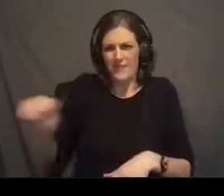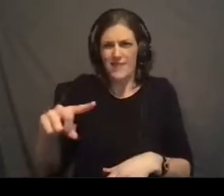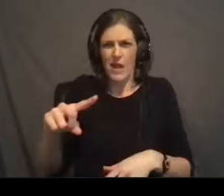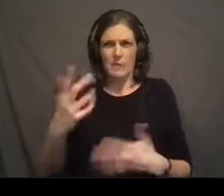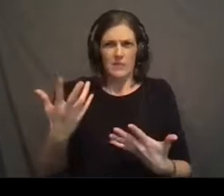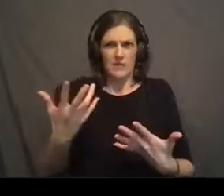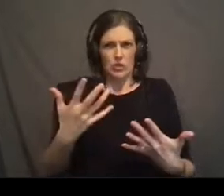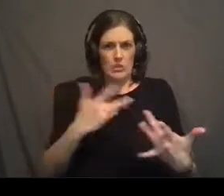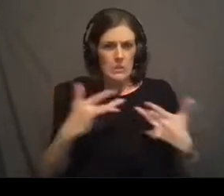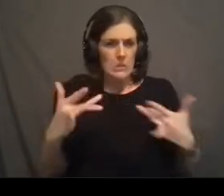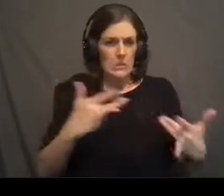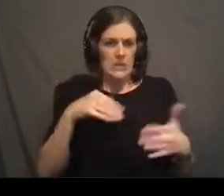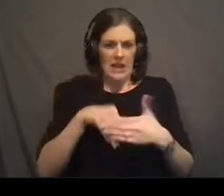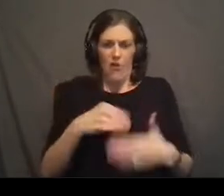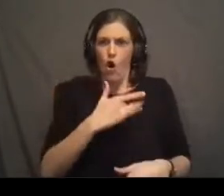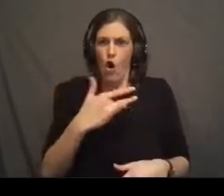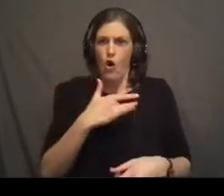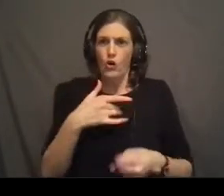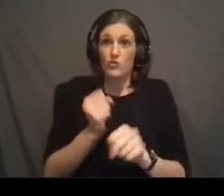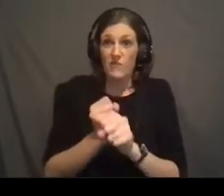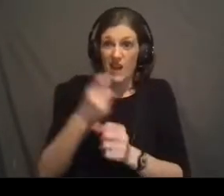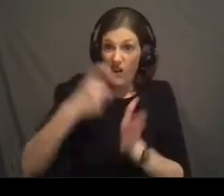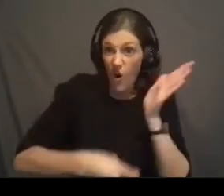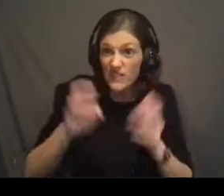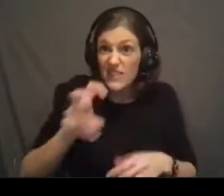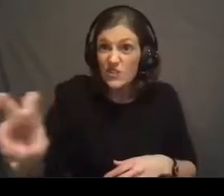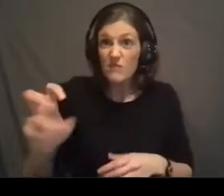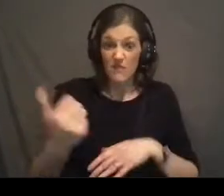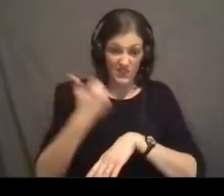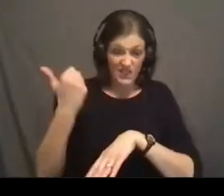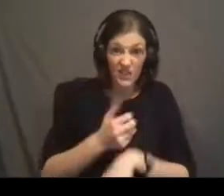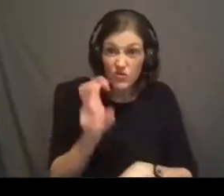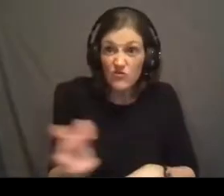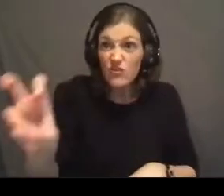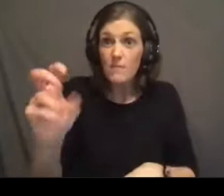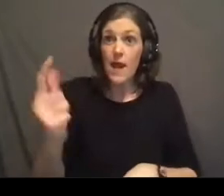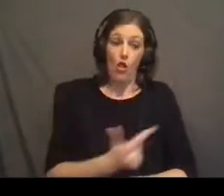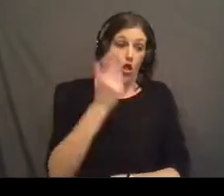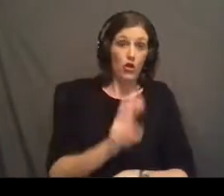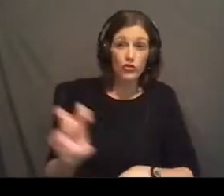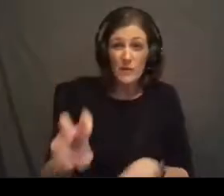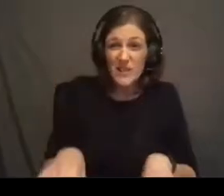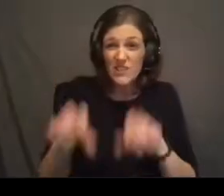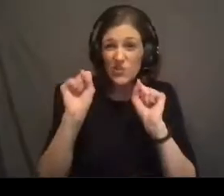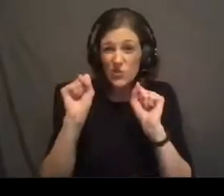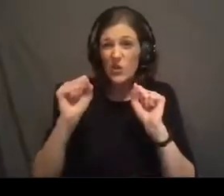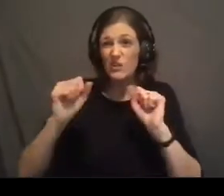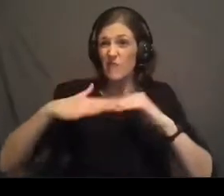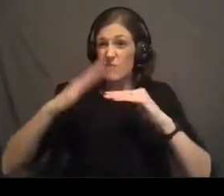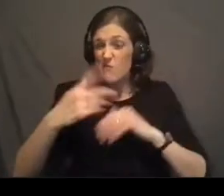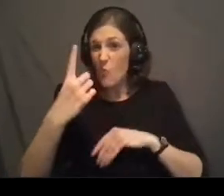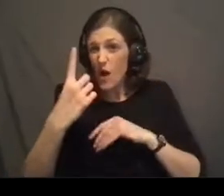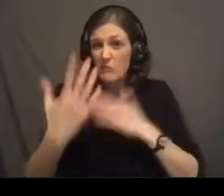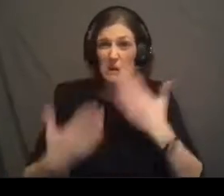anxiety in their hearts to make such a costly trip, a dangerous trip, a long trip? It took them at least 1 year,